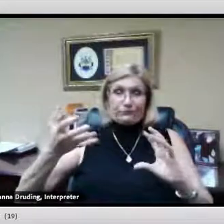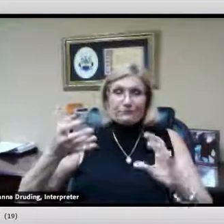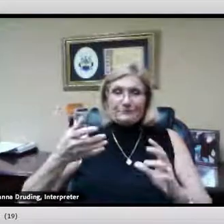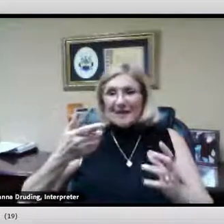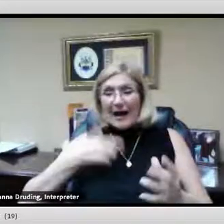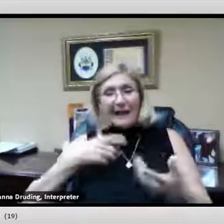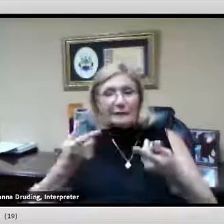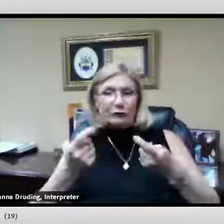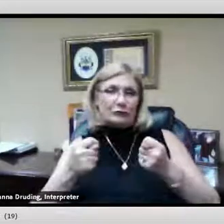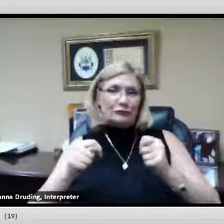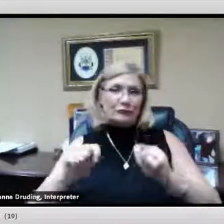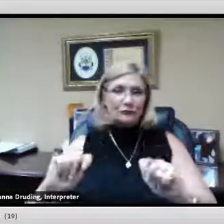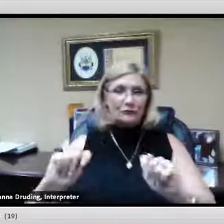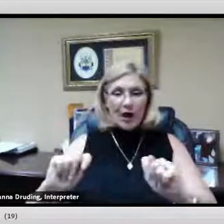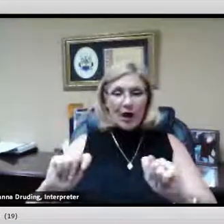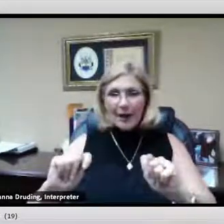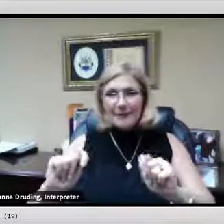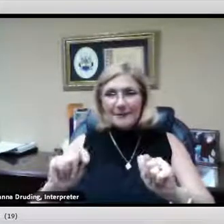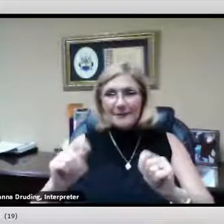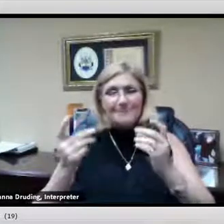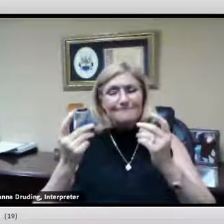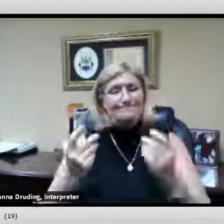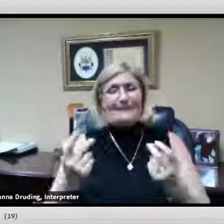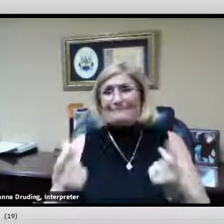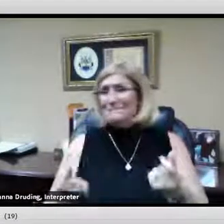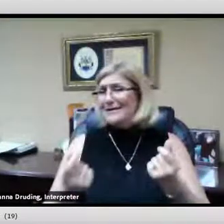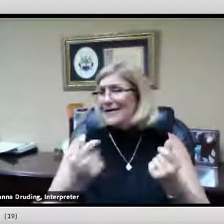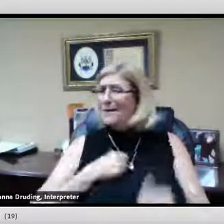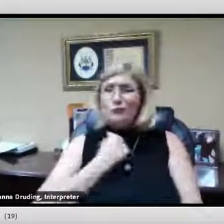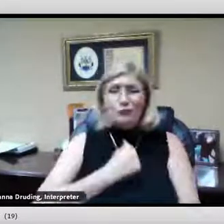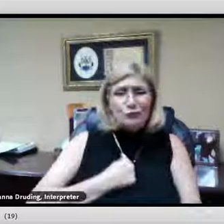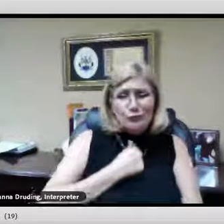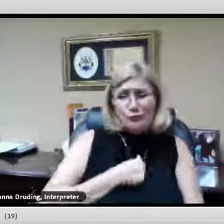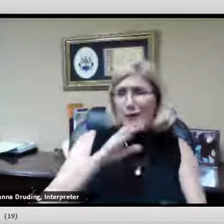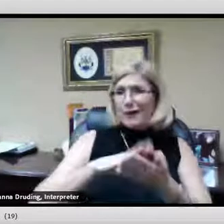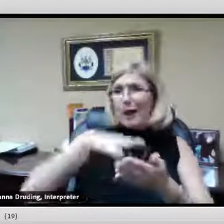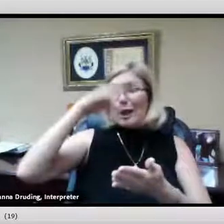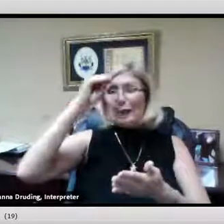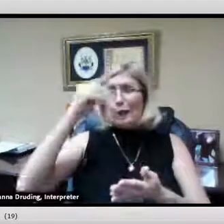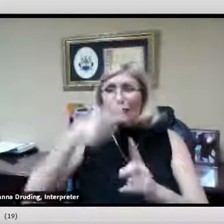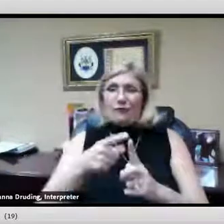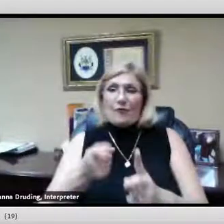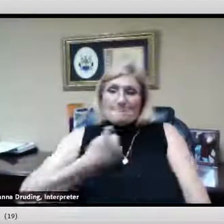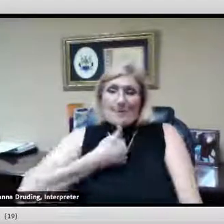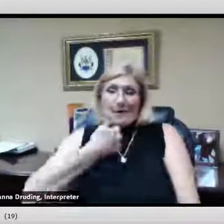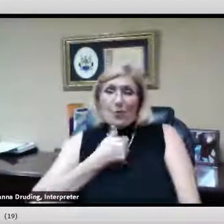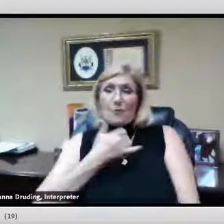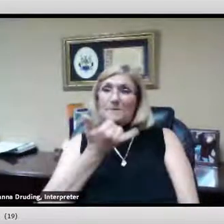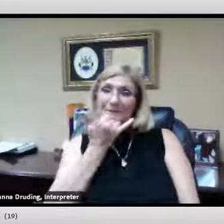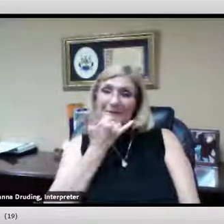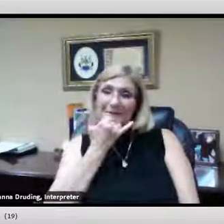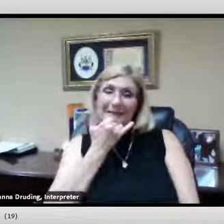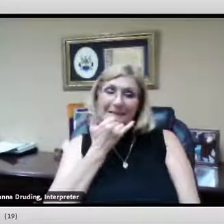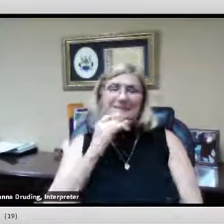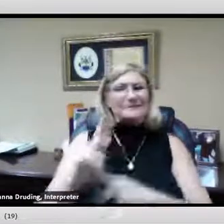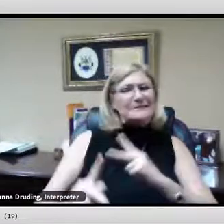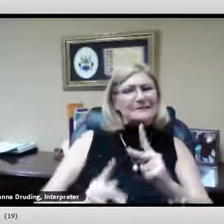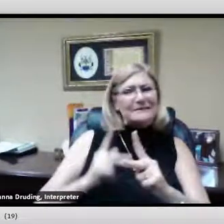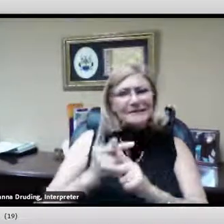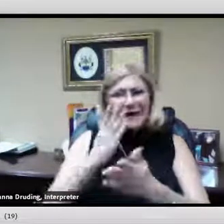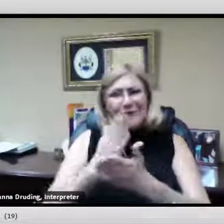be real to say immediately I'm sorry and to learn from my mistake. It's kind of part of the job